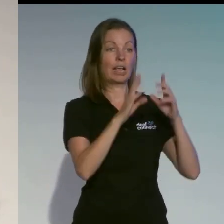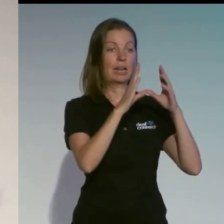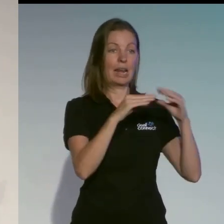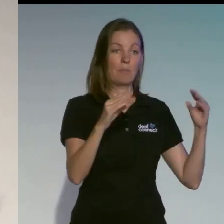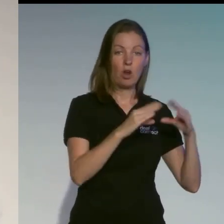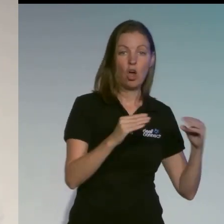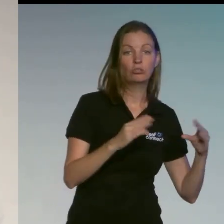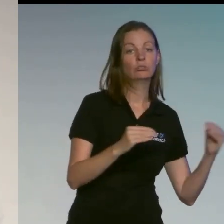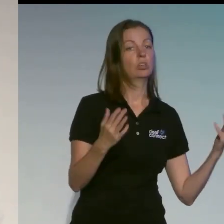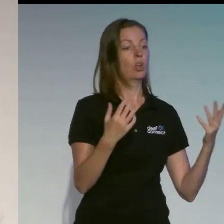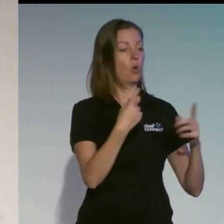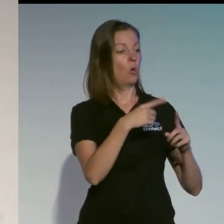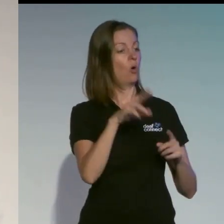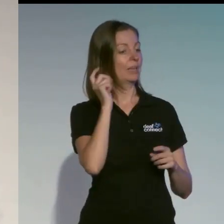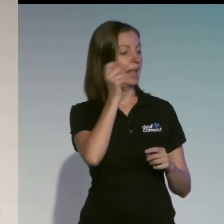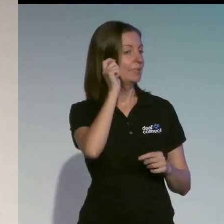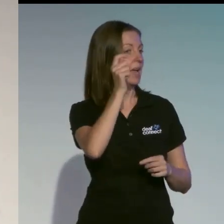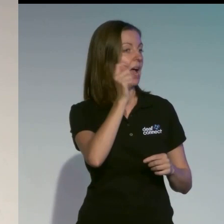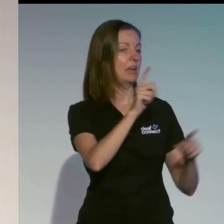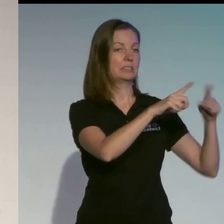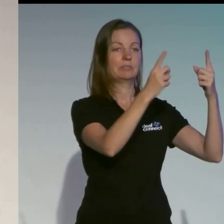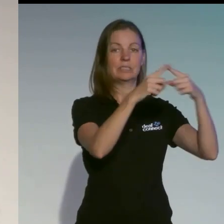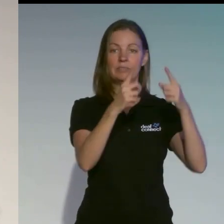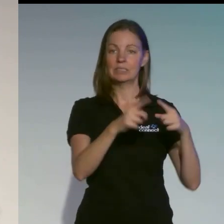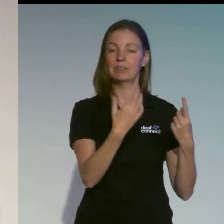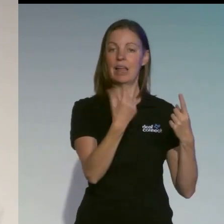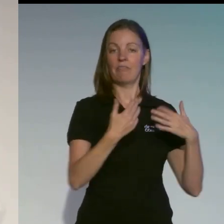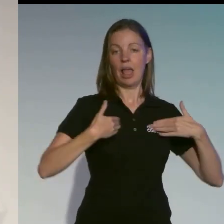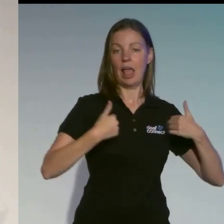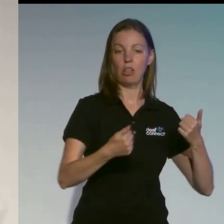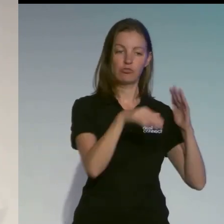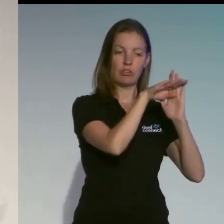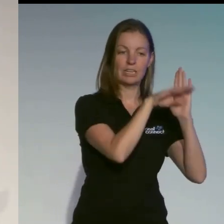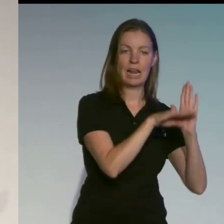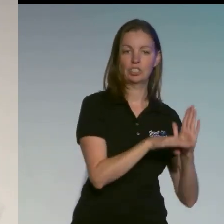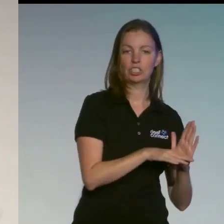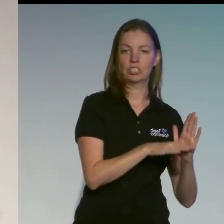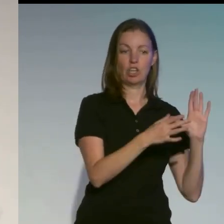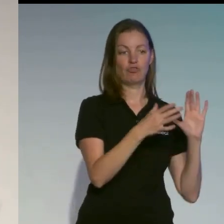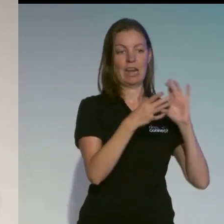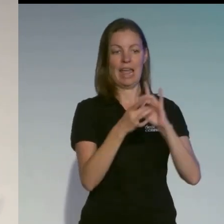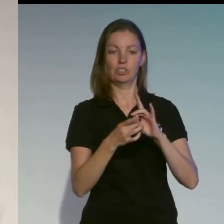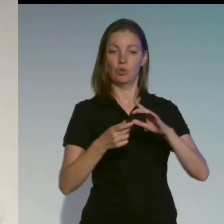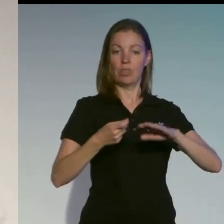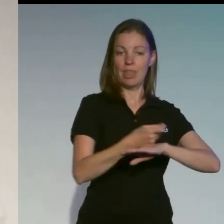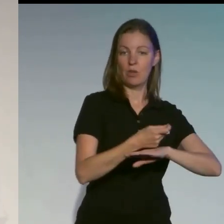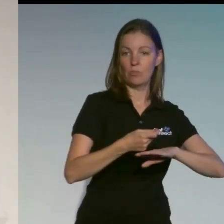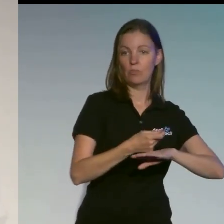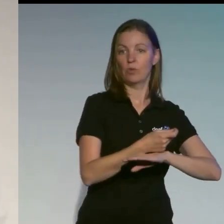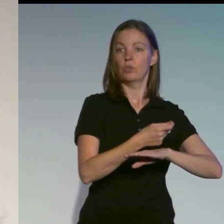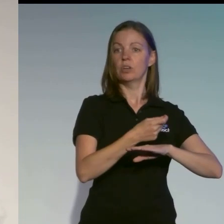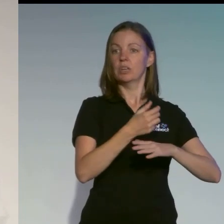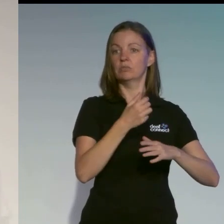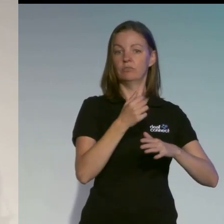may seem like vastly different contexts, all have various forms of health regulation and provisions that relate to therapeutic fraud and similar